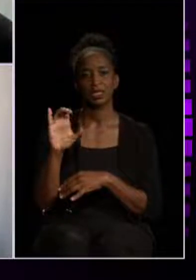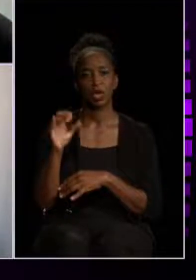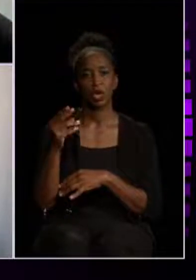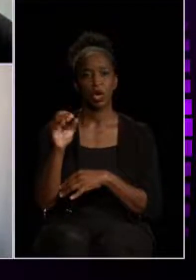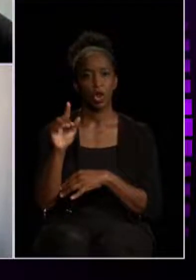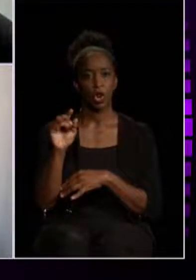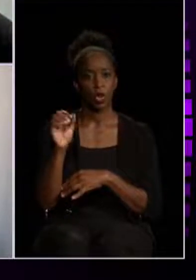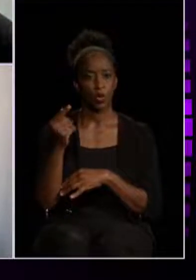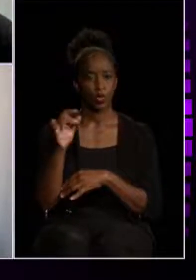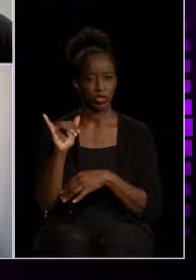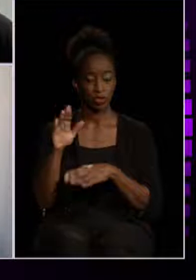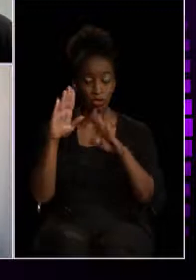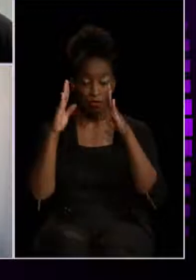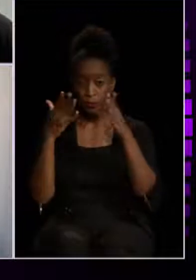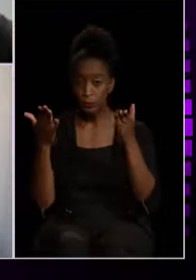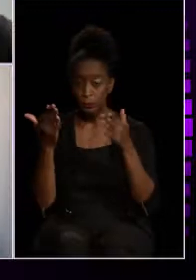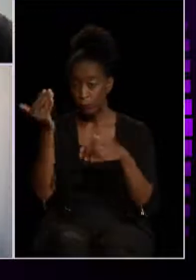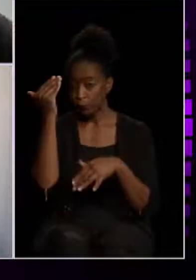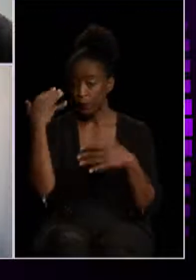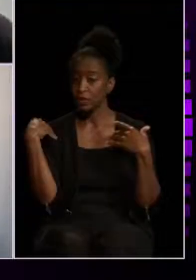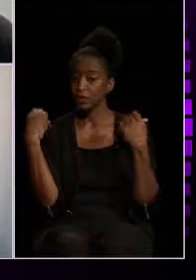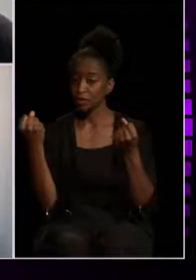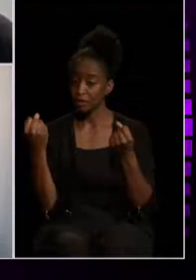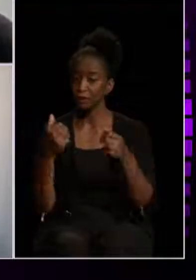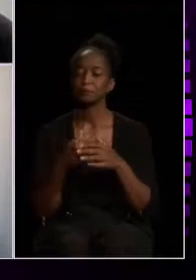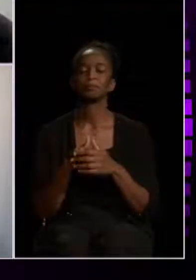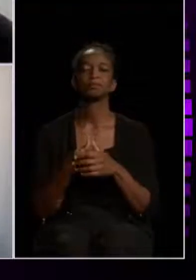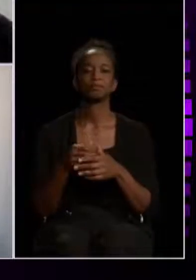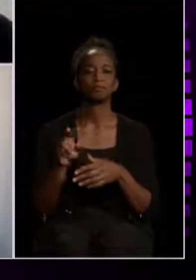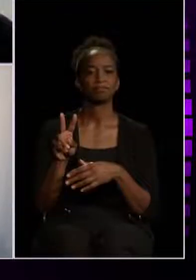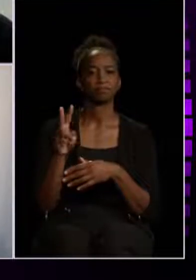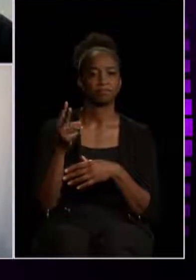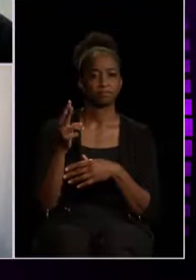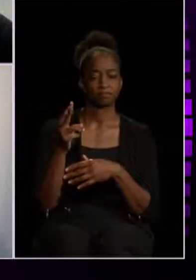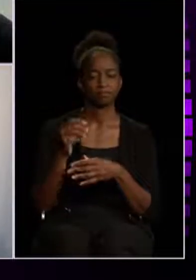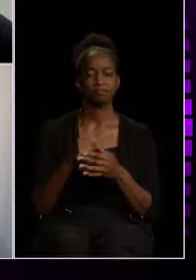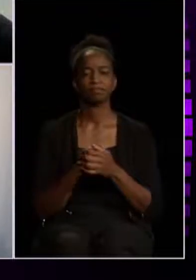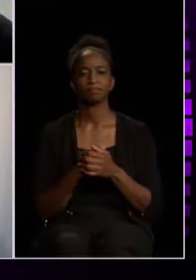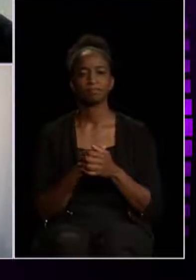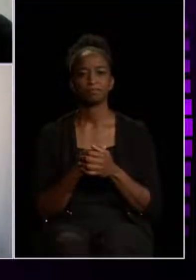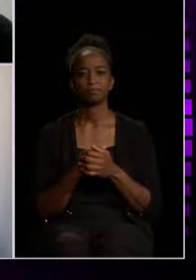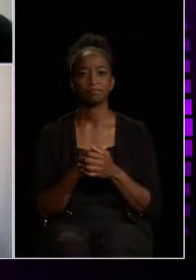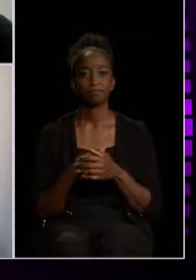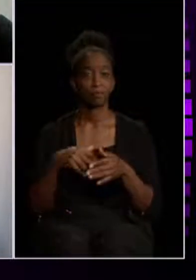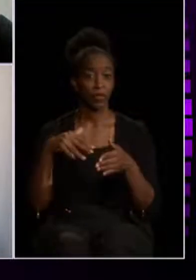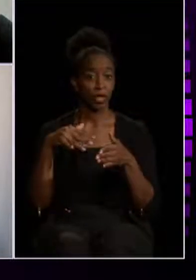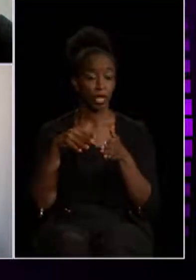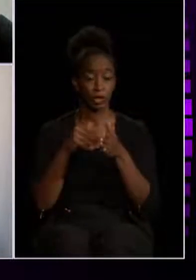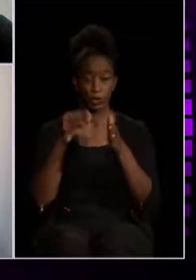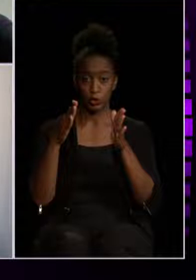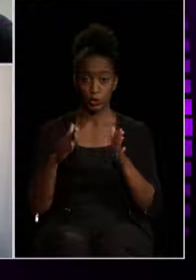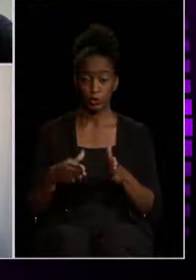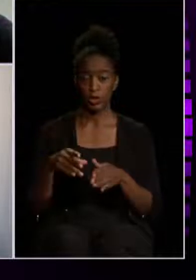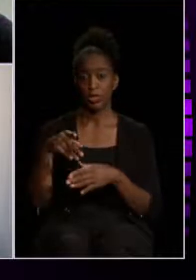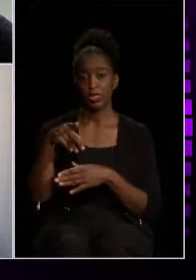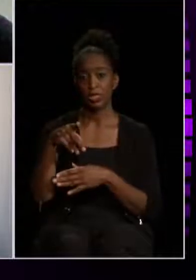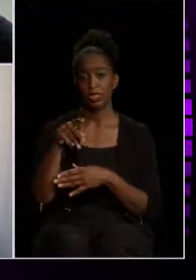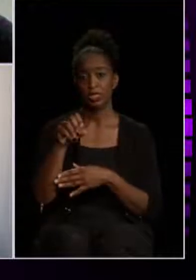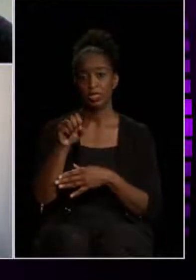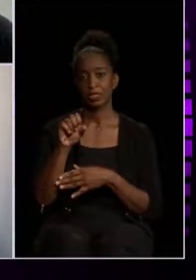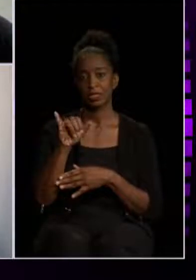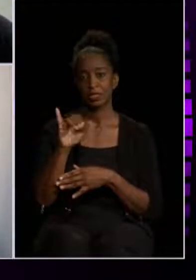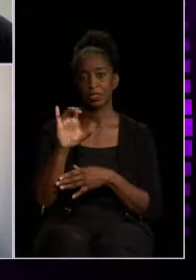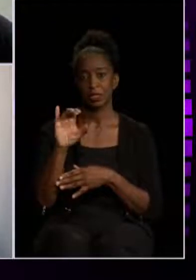health. Next up, we have Ms. Tashira Dulal Arthur. She's a student of psychology and a research assistant